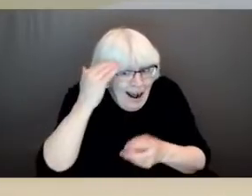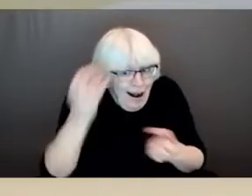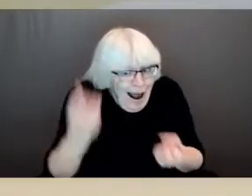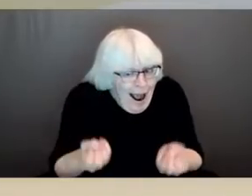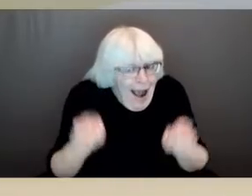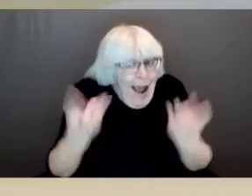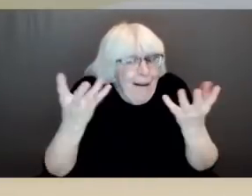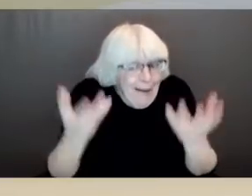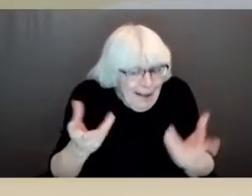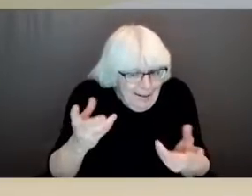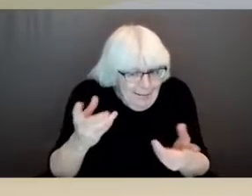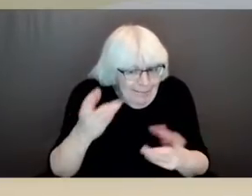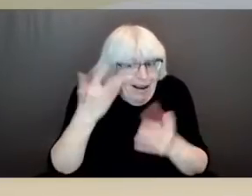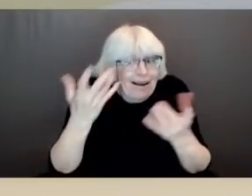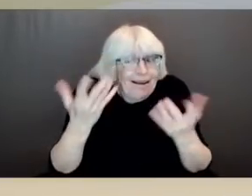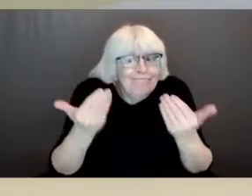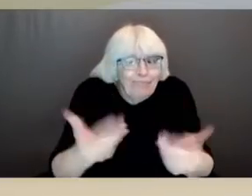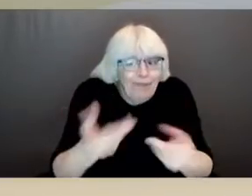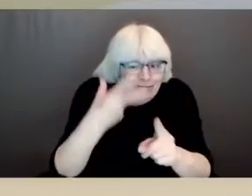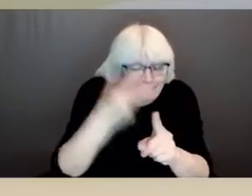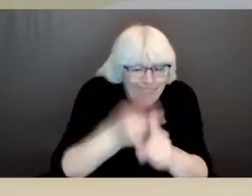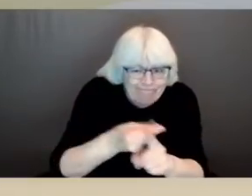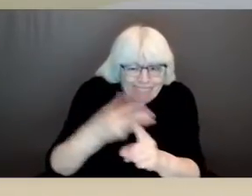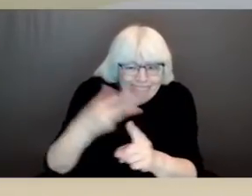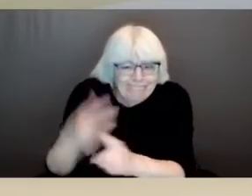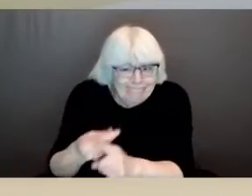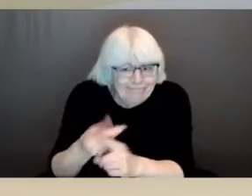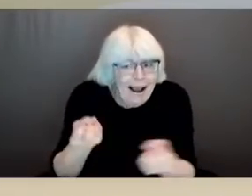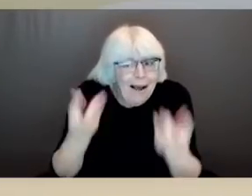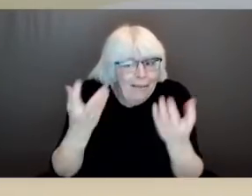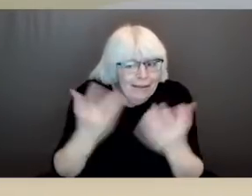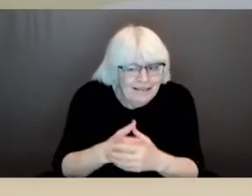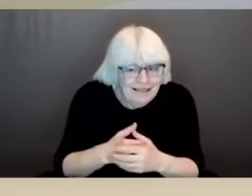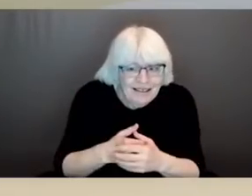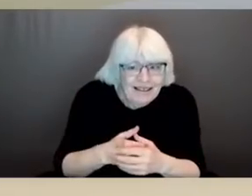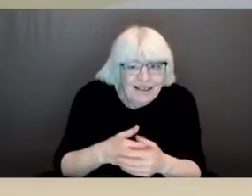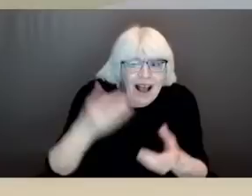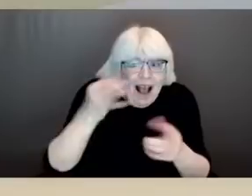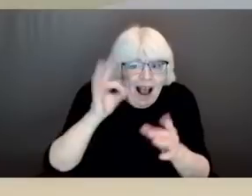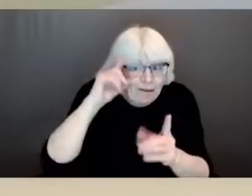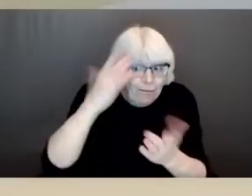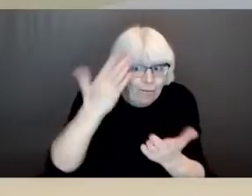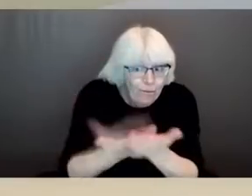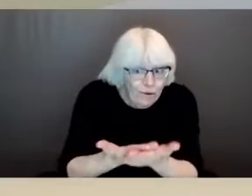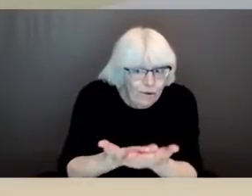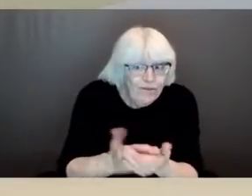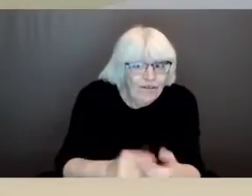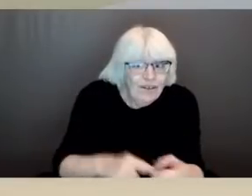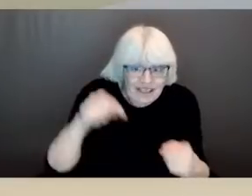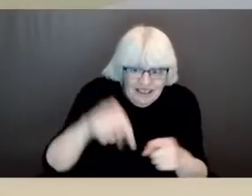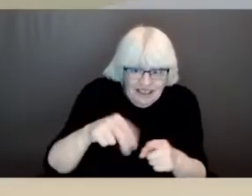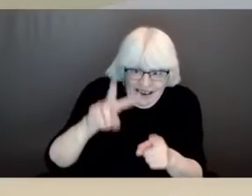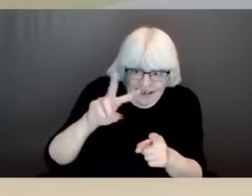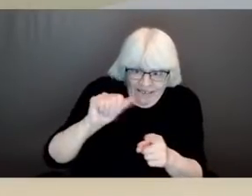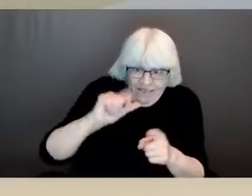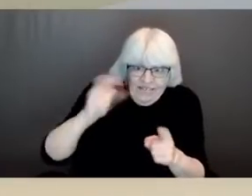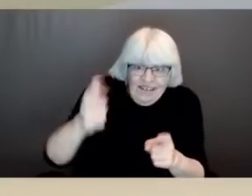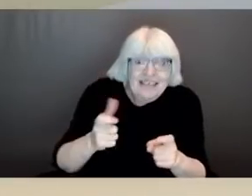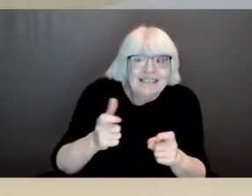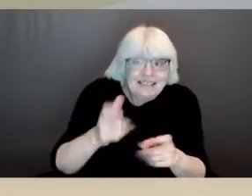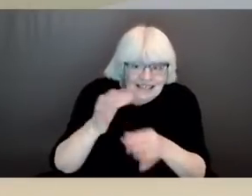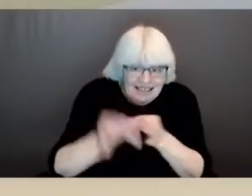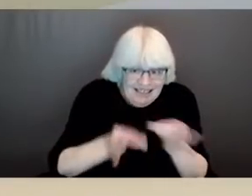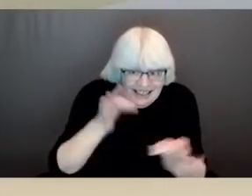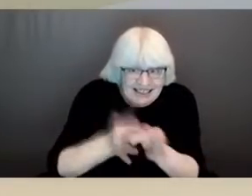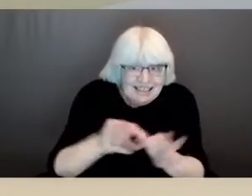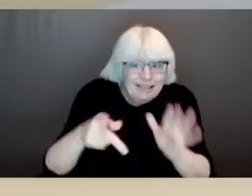versus the Vax Pass. But for instance, one of the ways we can tell with the vaccinator test policy is that we can watch the numbers of